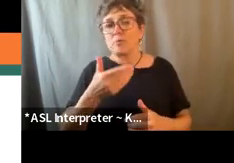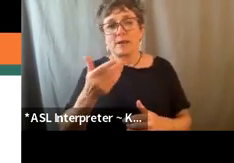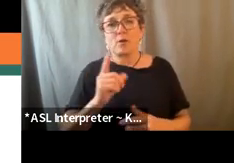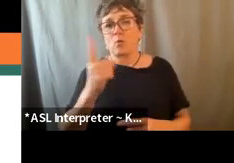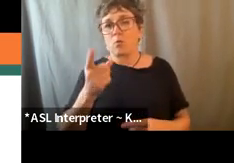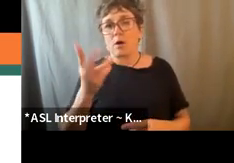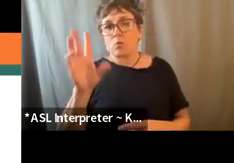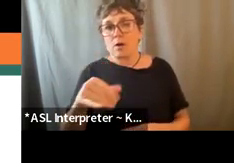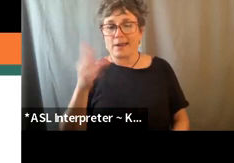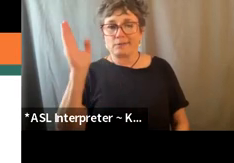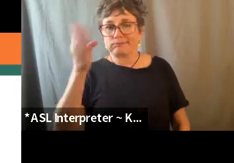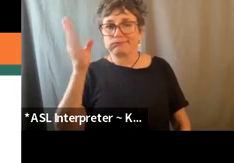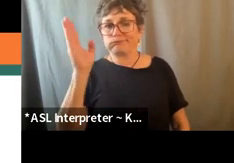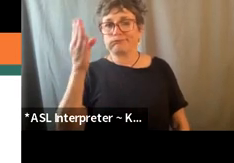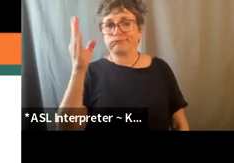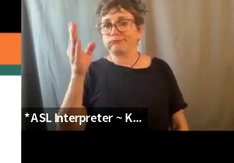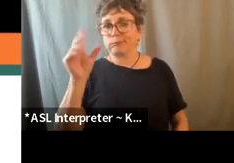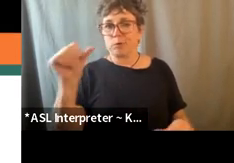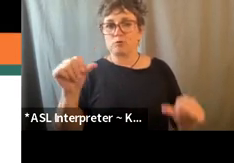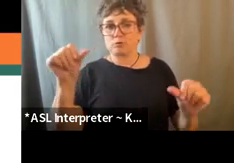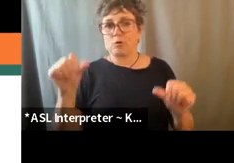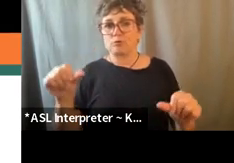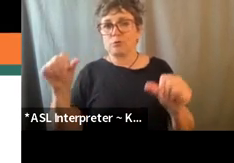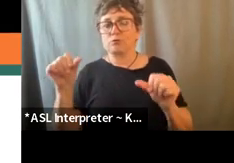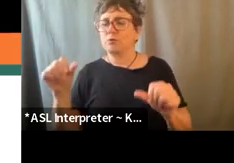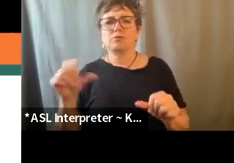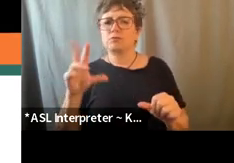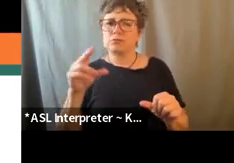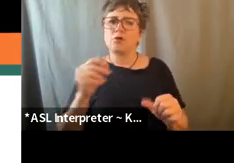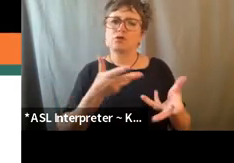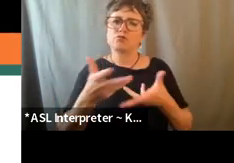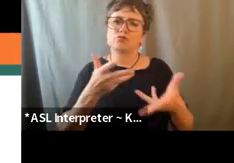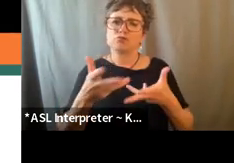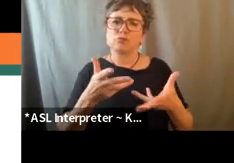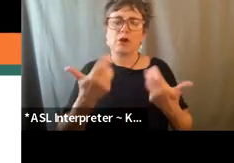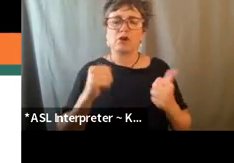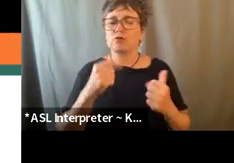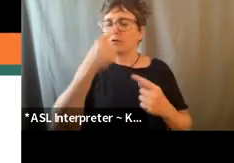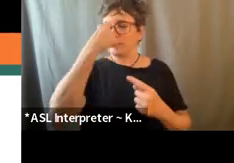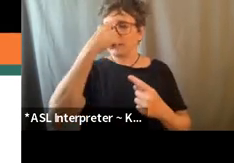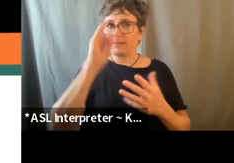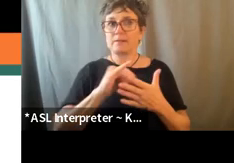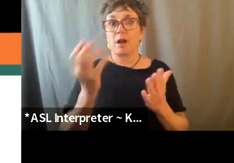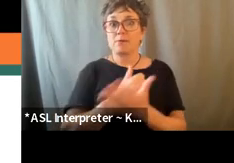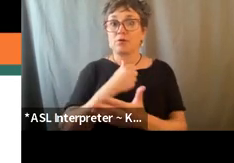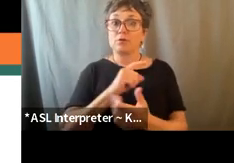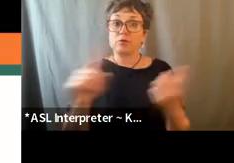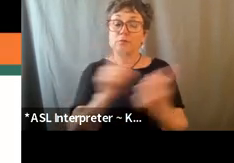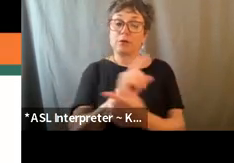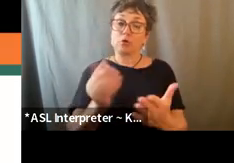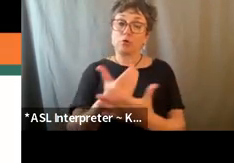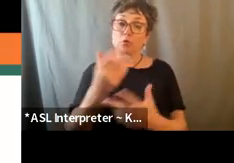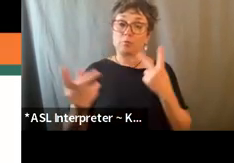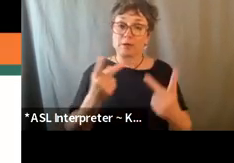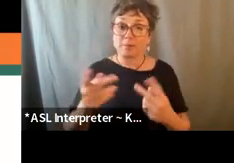and keeping up with, think of it as an opportunity to like meet new people. Think of it as almost like a little mixer where you can